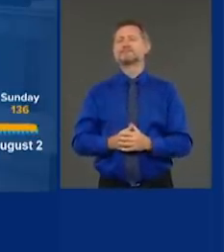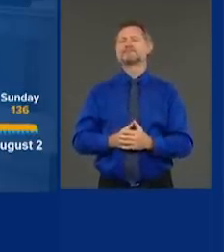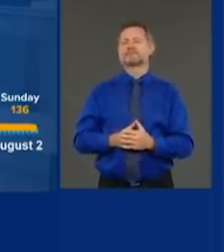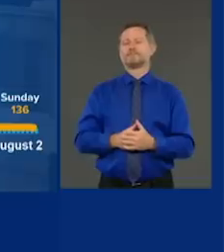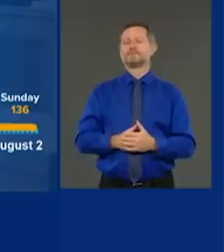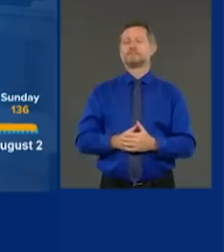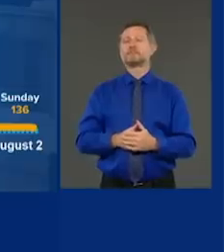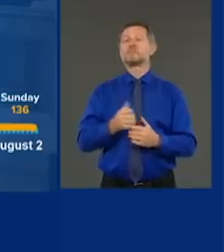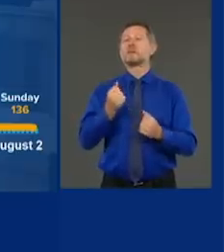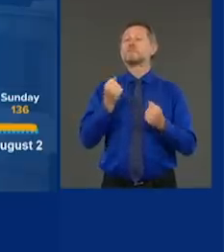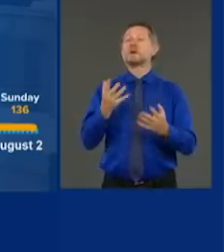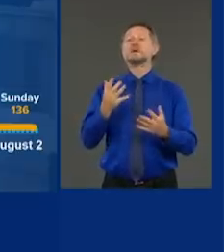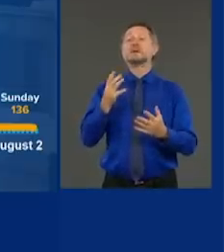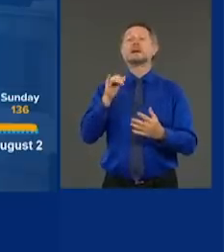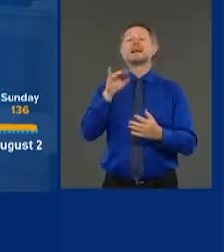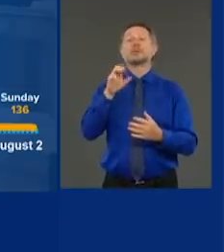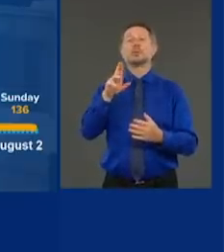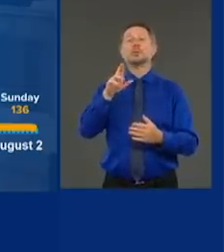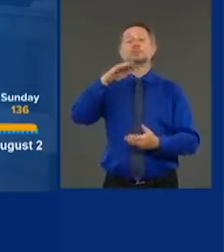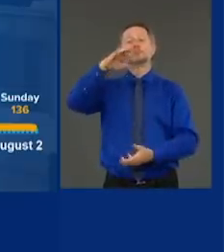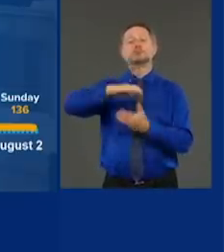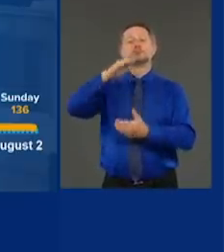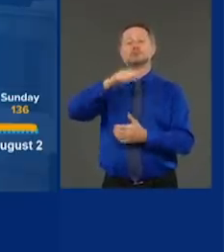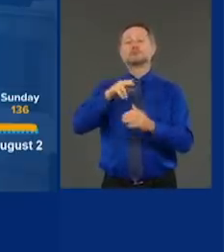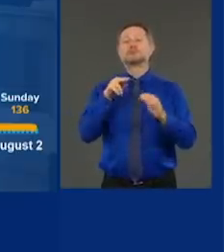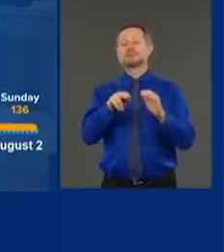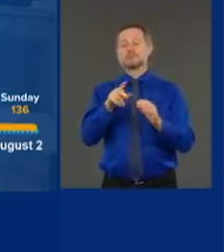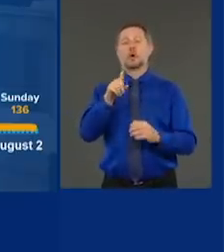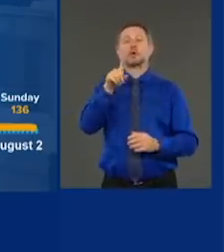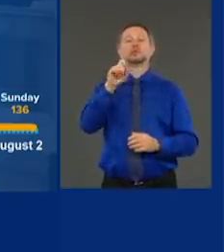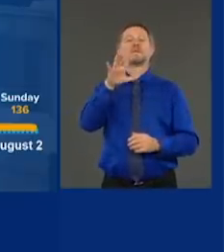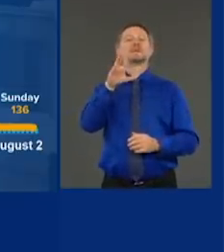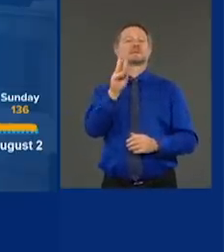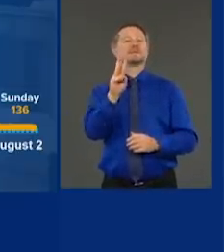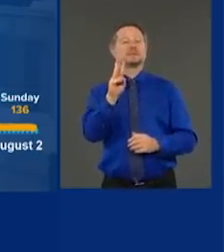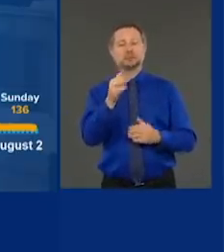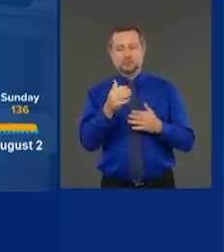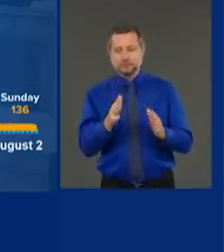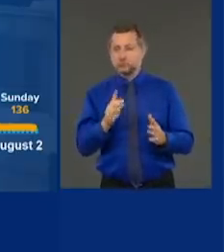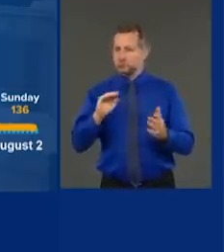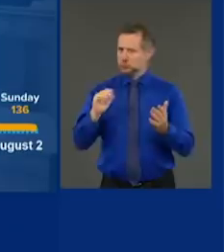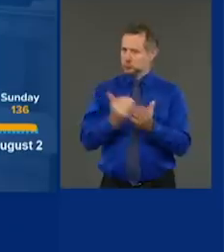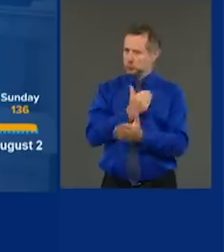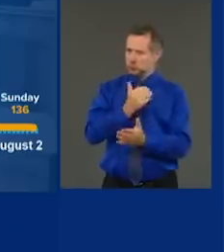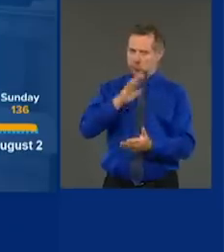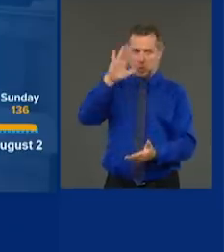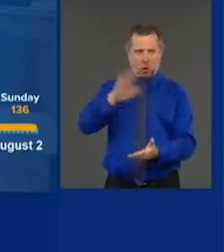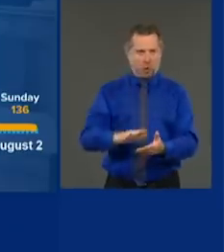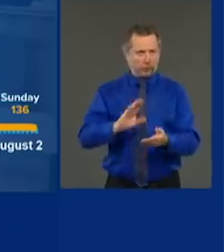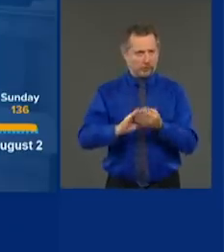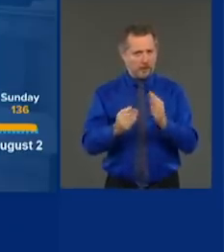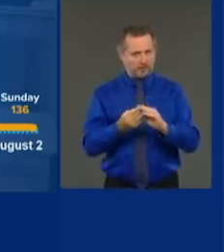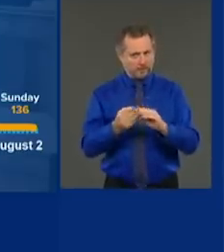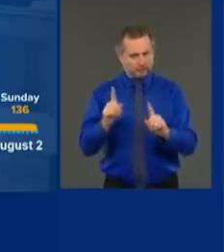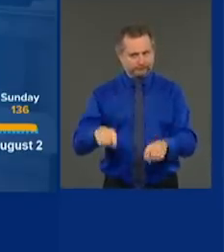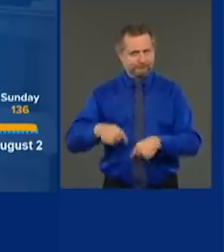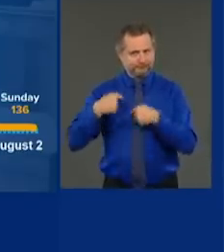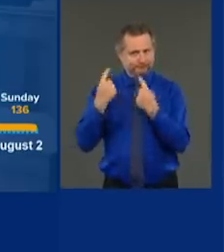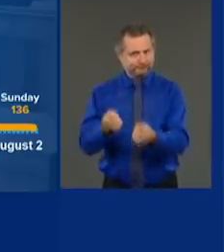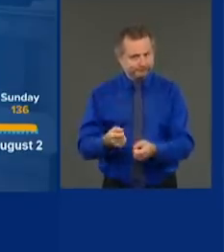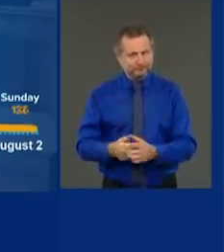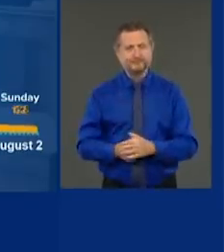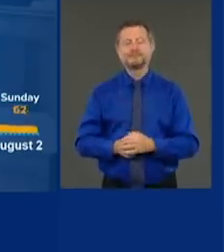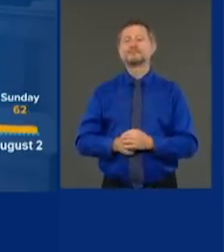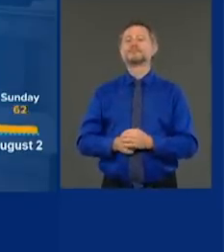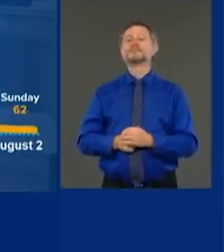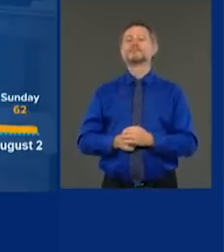COVID patients in ICU, 136, also a new low since the height of the